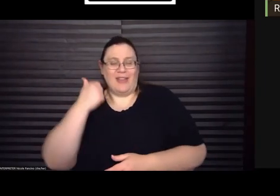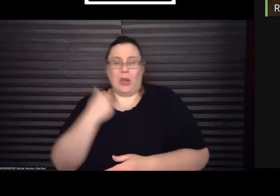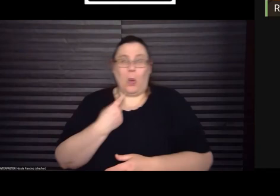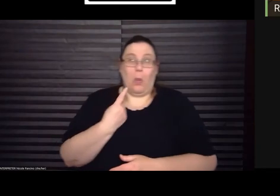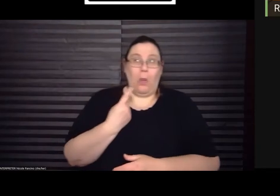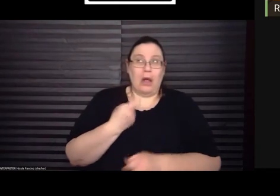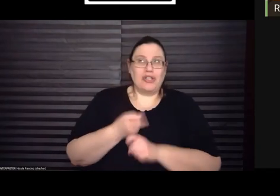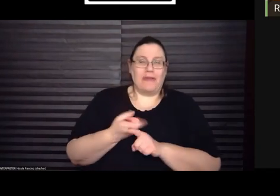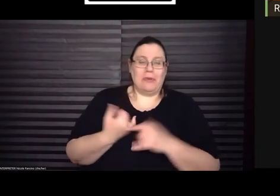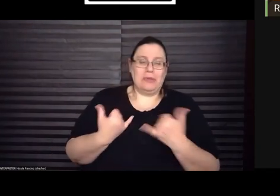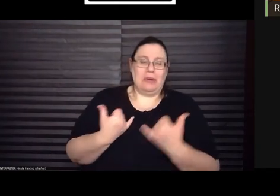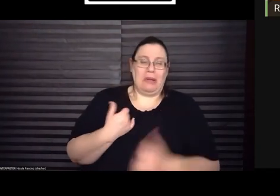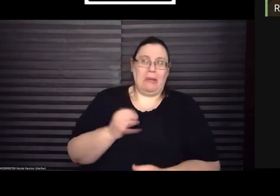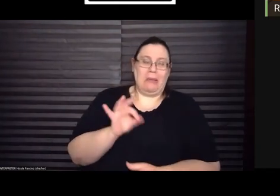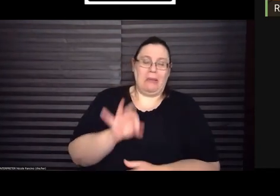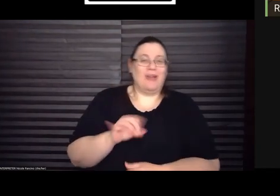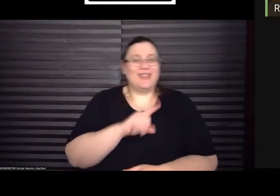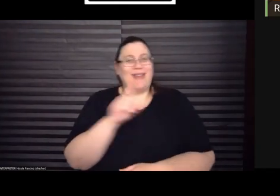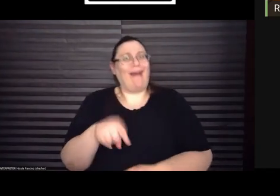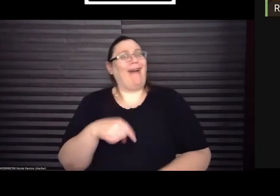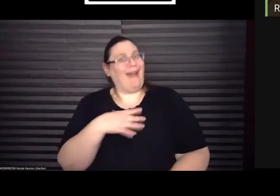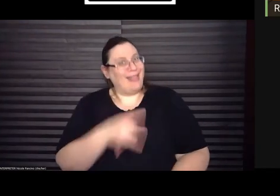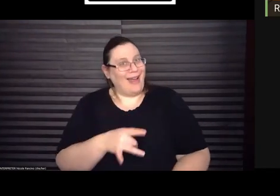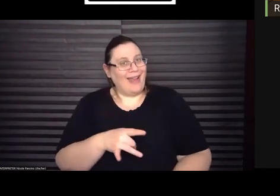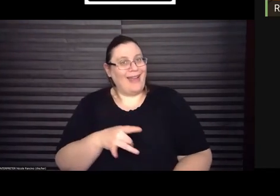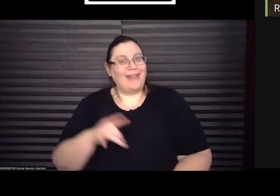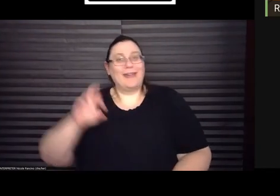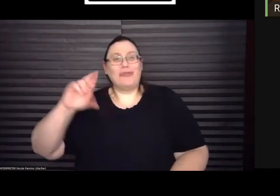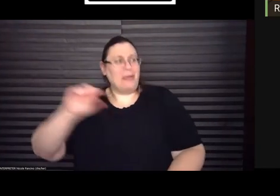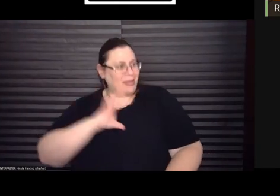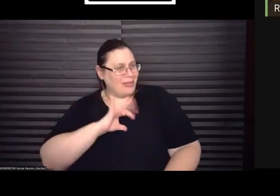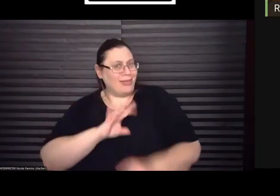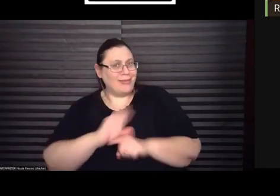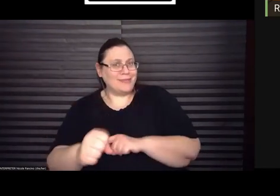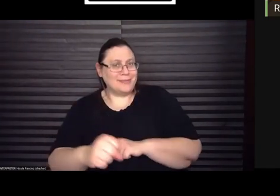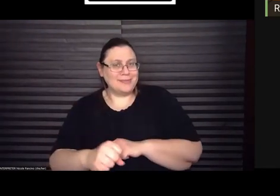one contemporary joke. Yeah. I like that. It's great.